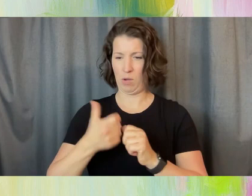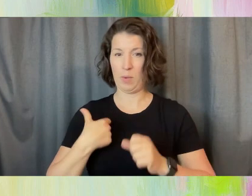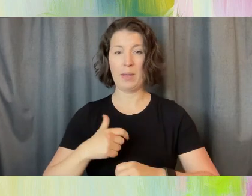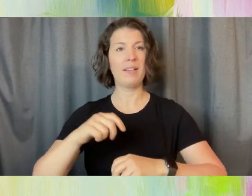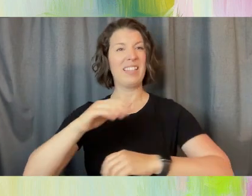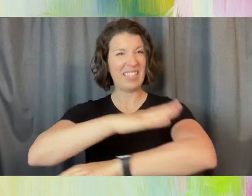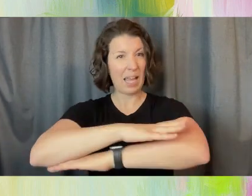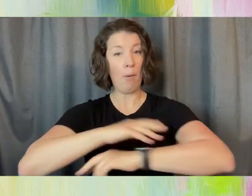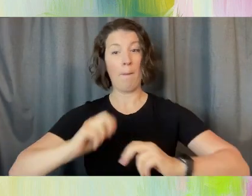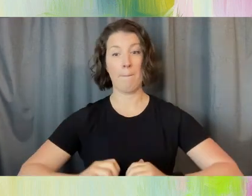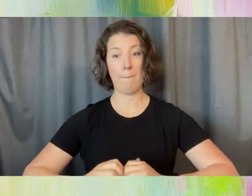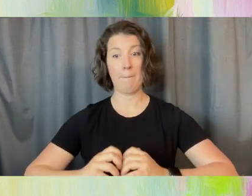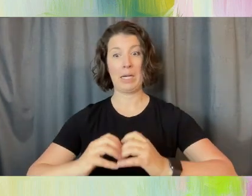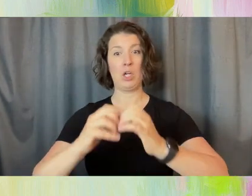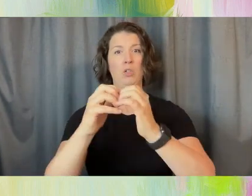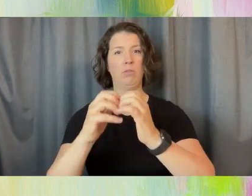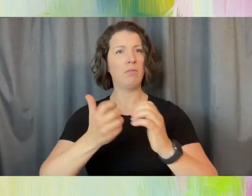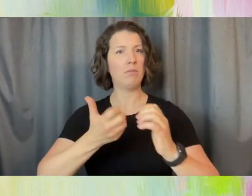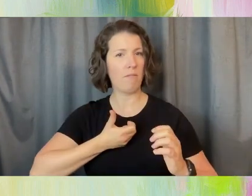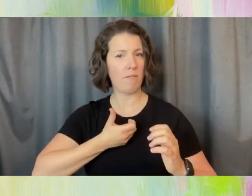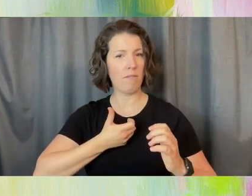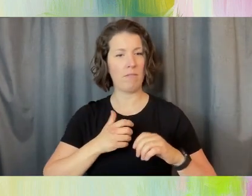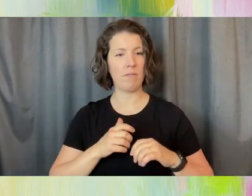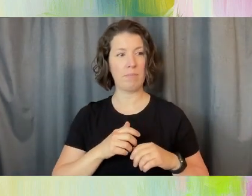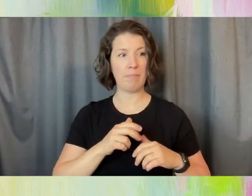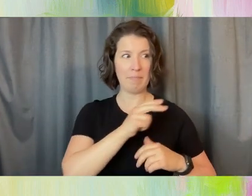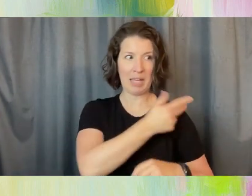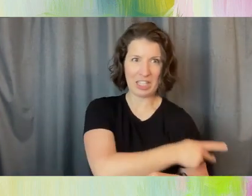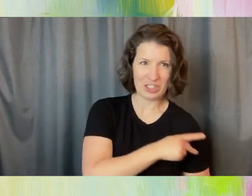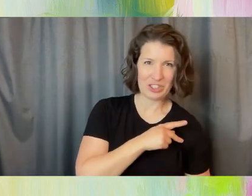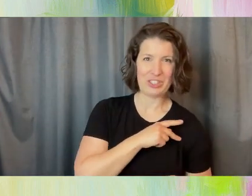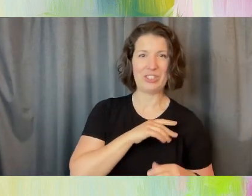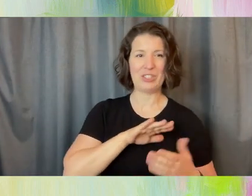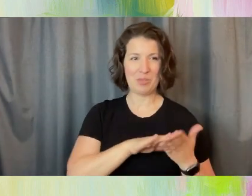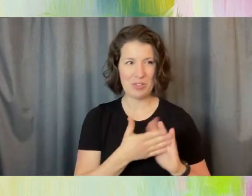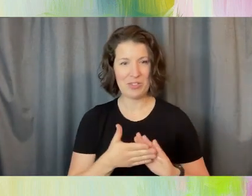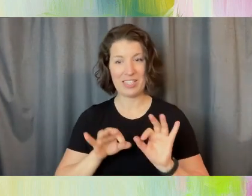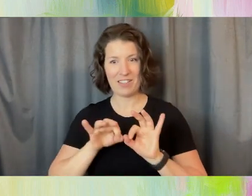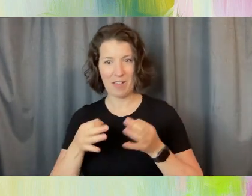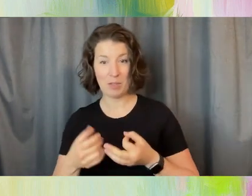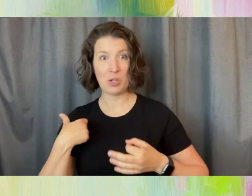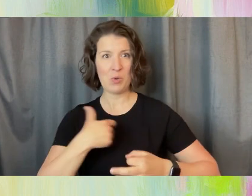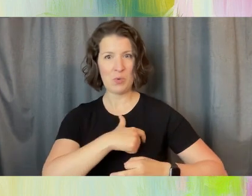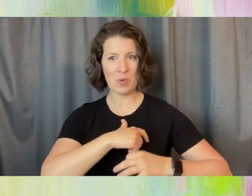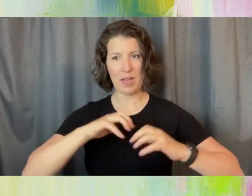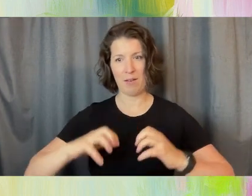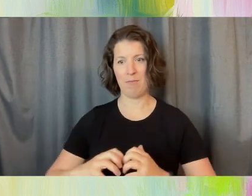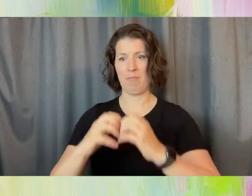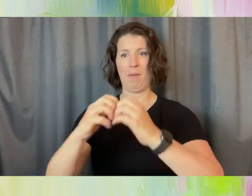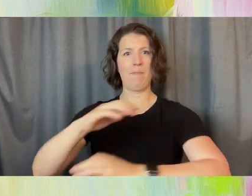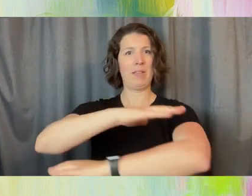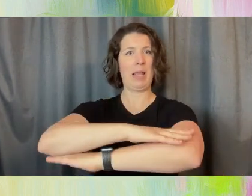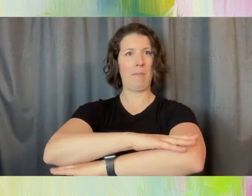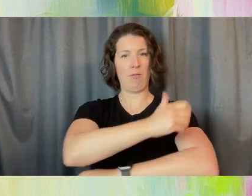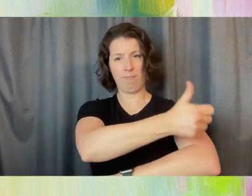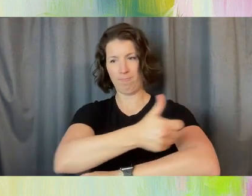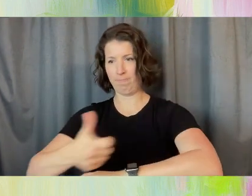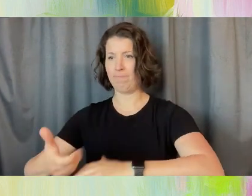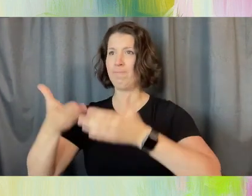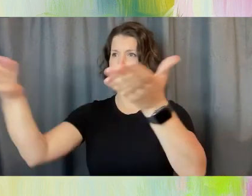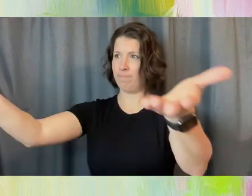be driven by patients, communities, and families, and invite others to sit at the table with